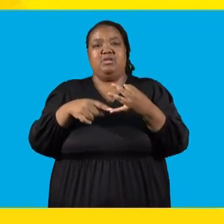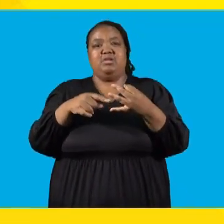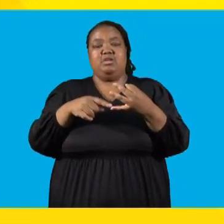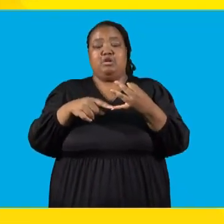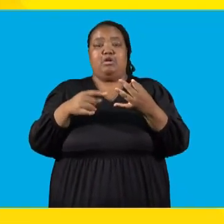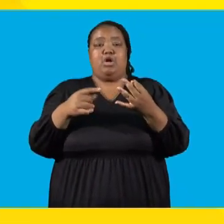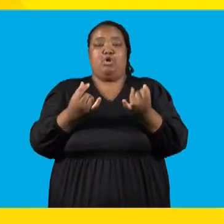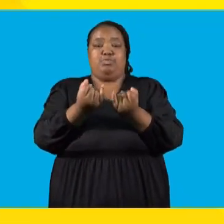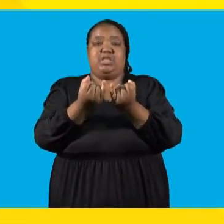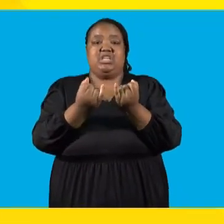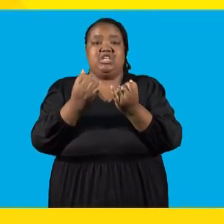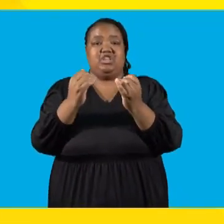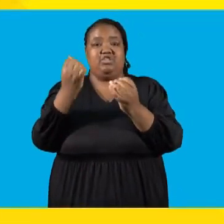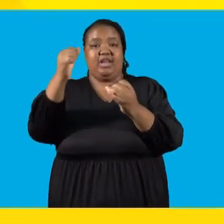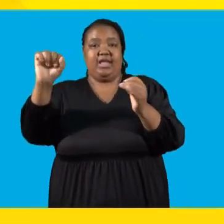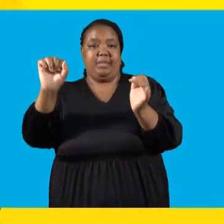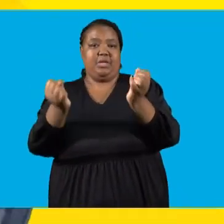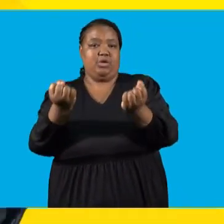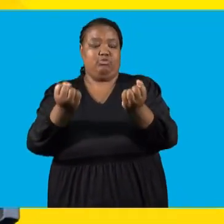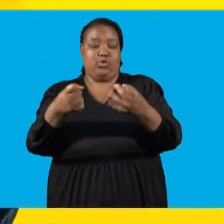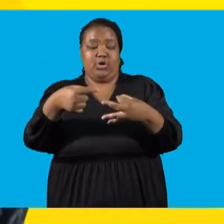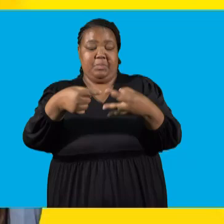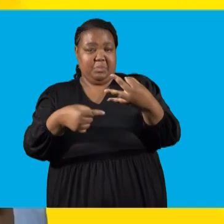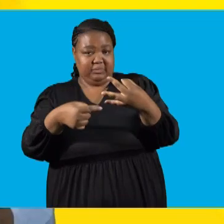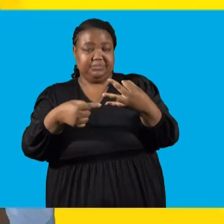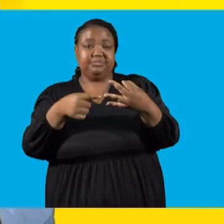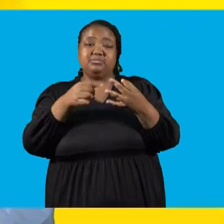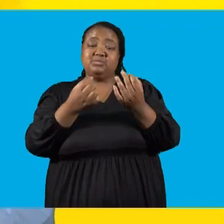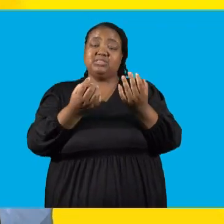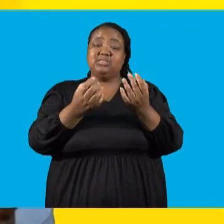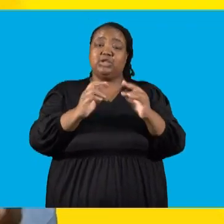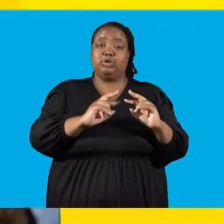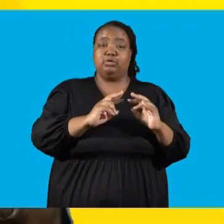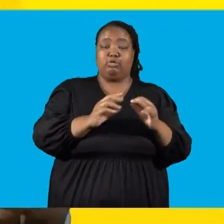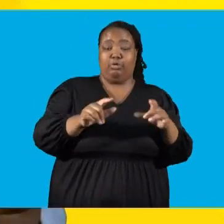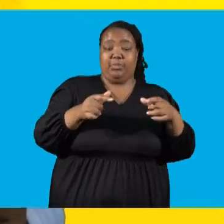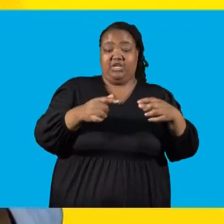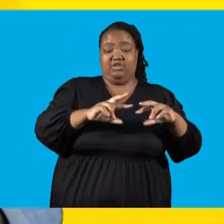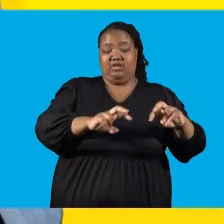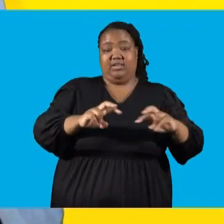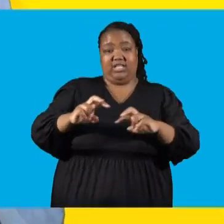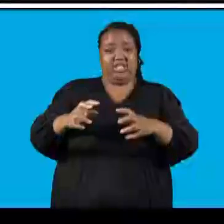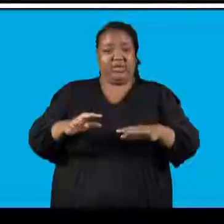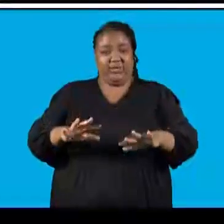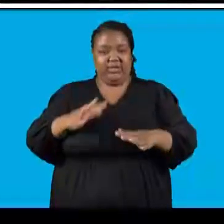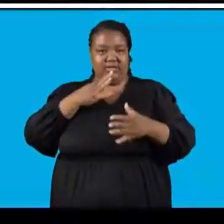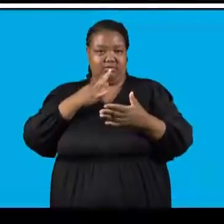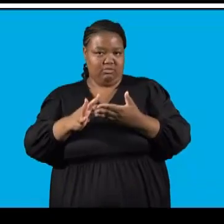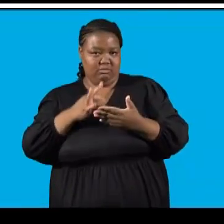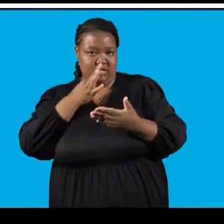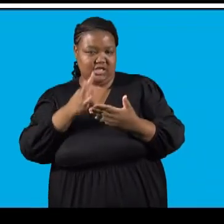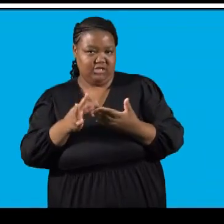Tribunal, and the Competition Appeal Court. So the Competition Commission, after making their investigations, they